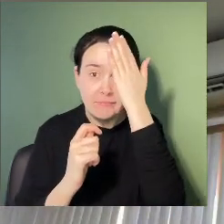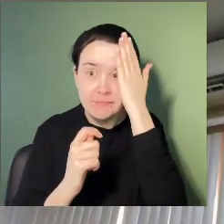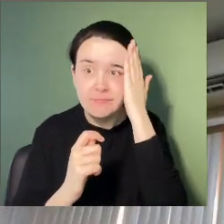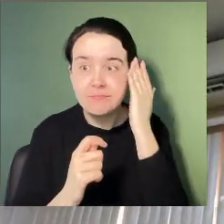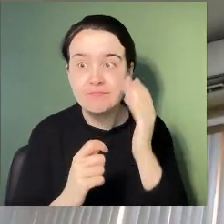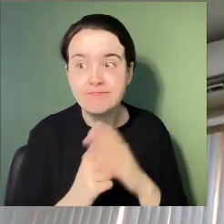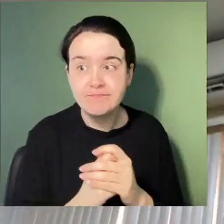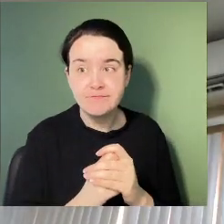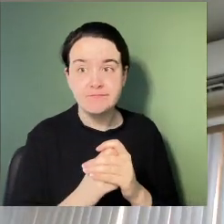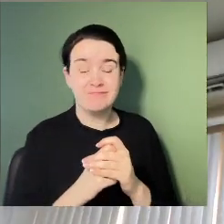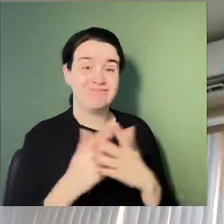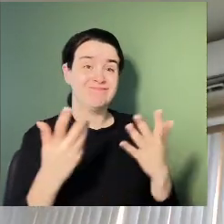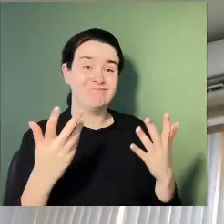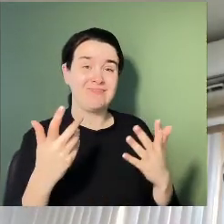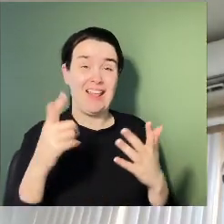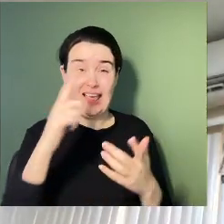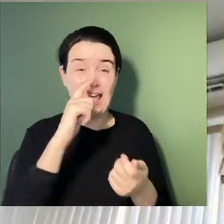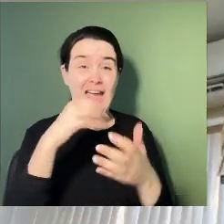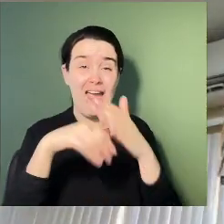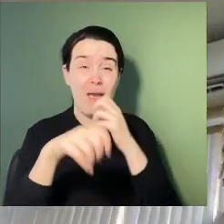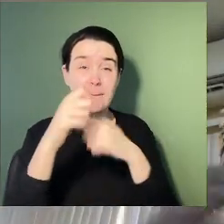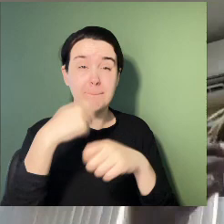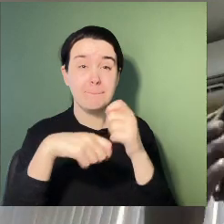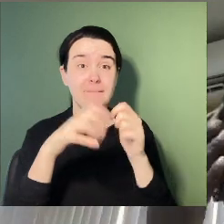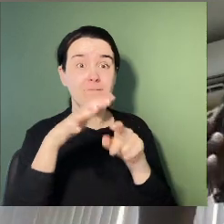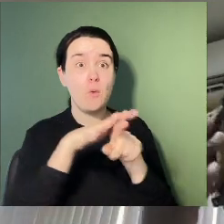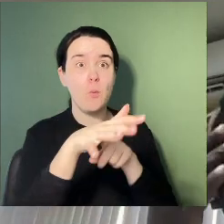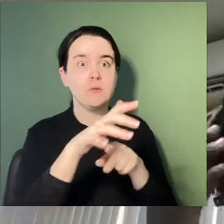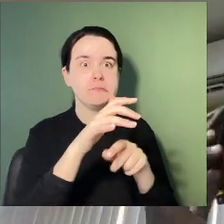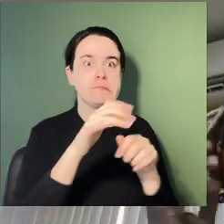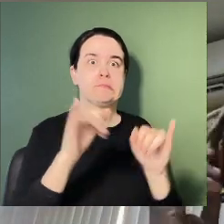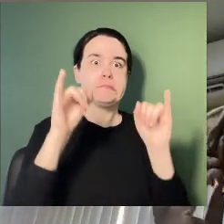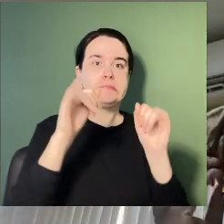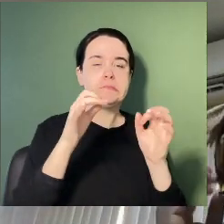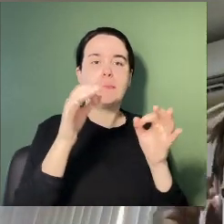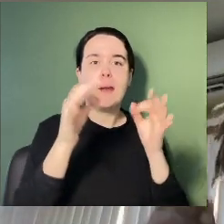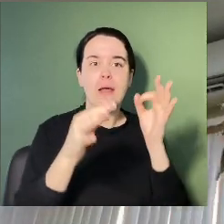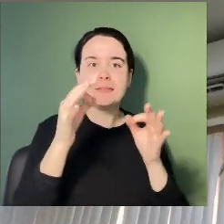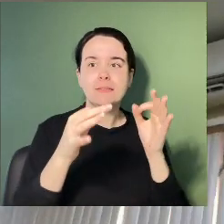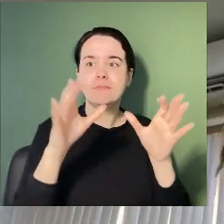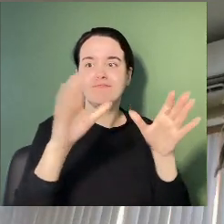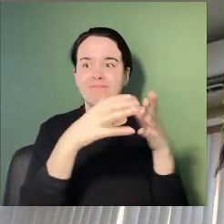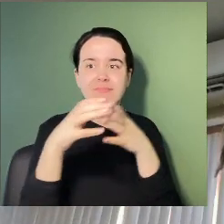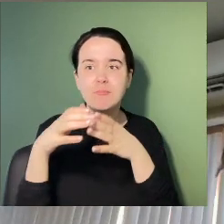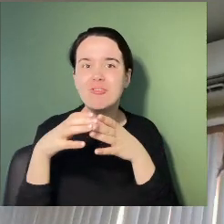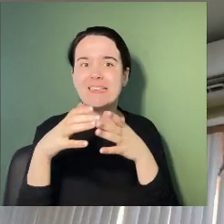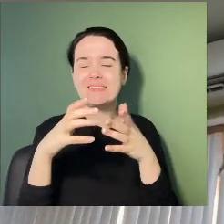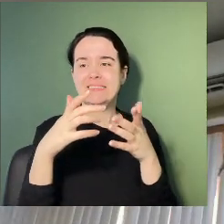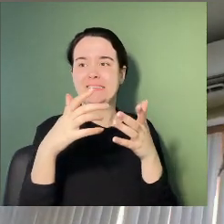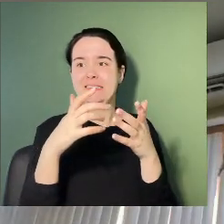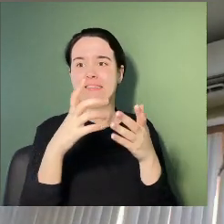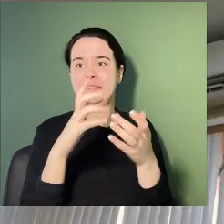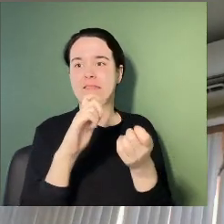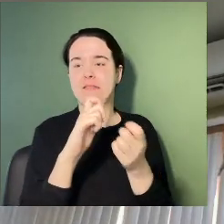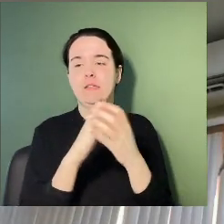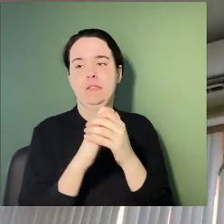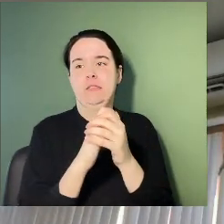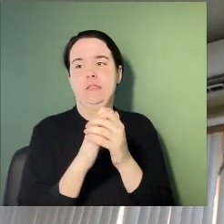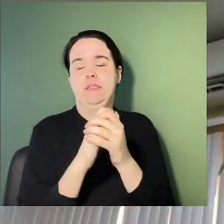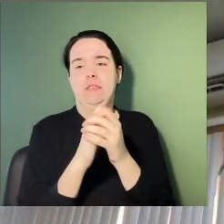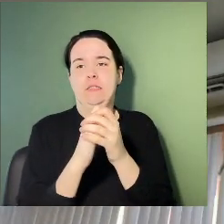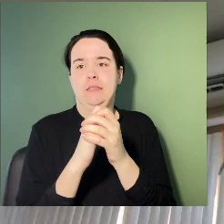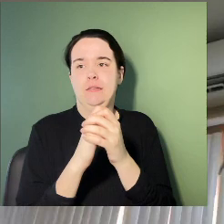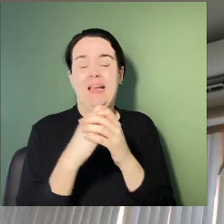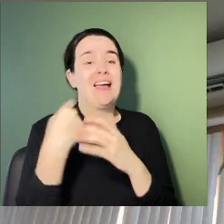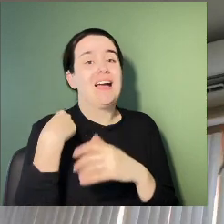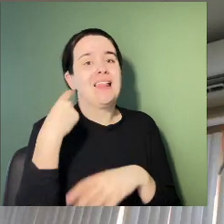really undermine democracy and election work. But to your point, particularly, Yvonne, and that's what I